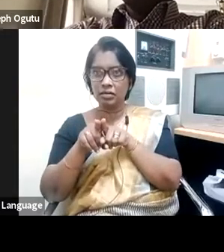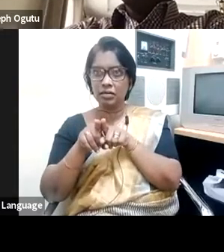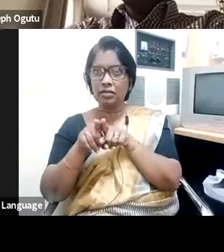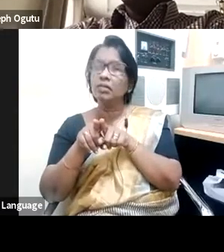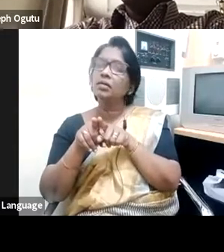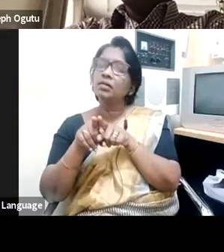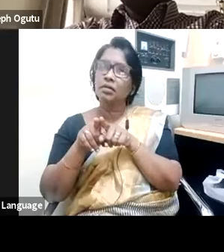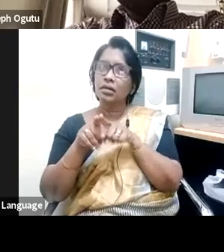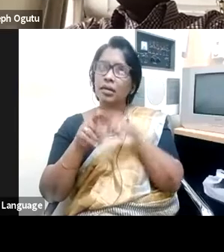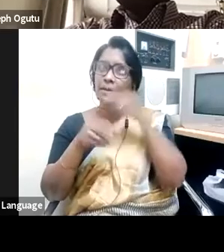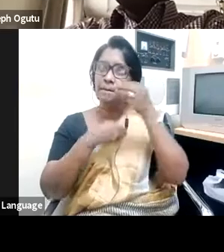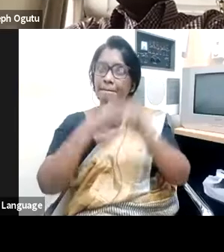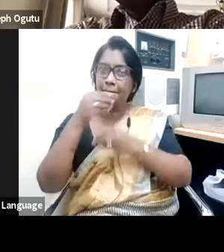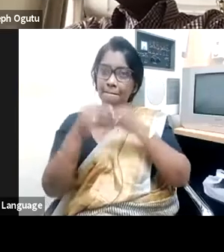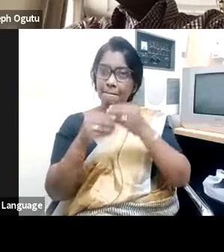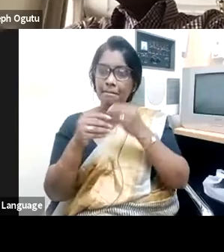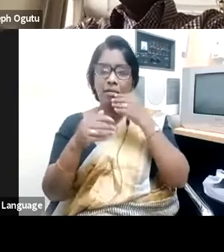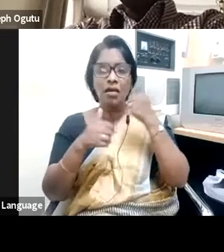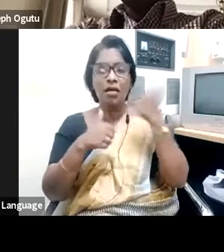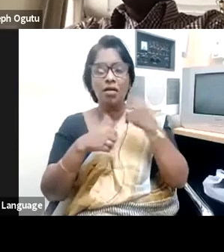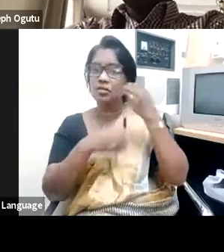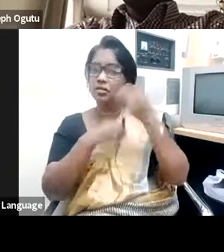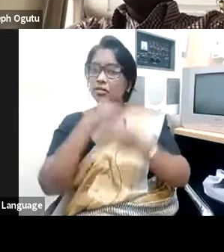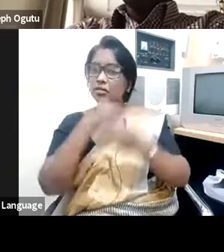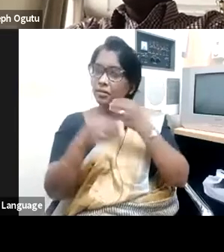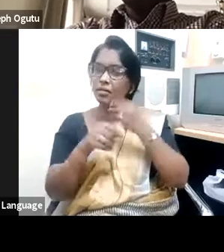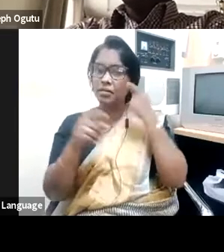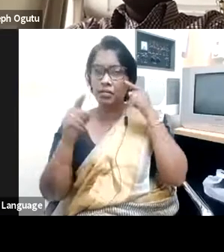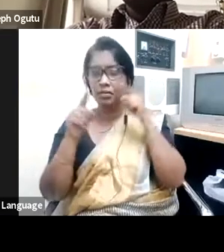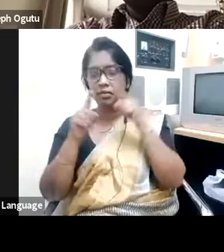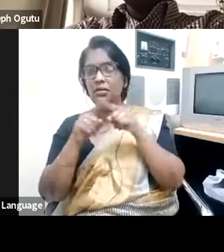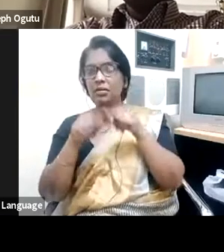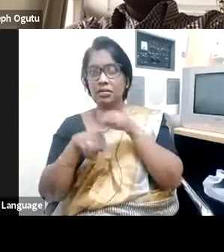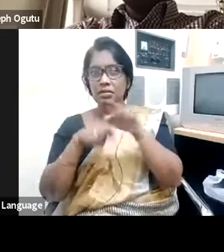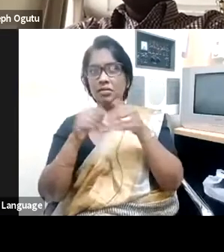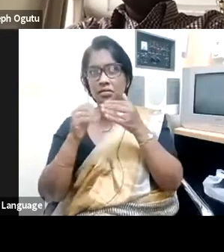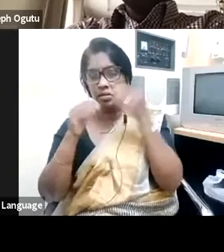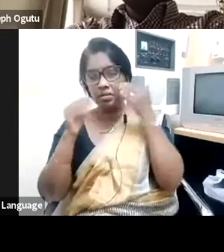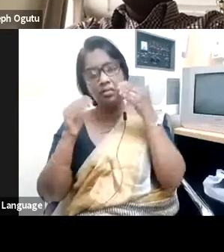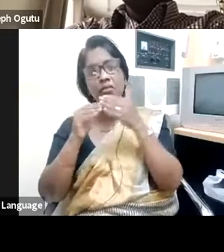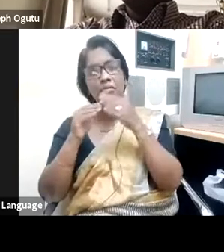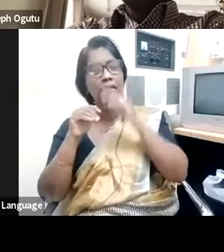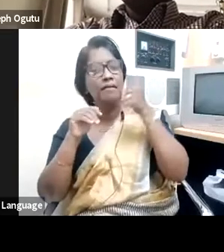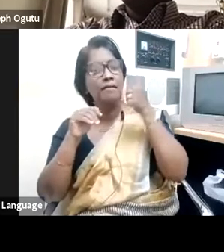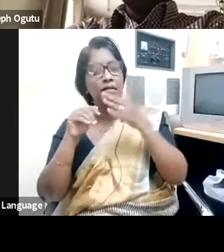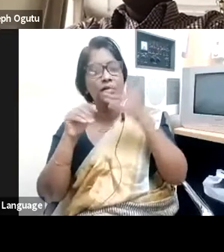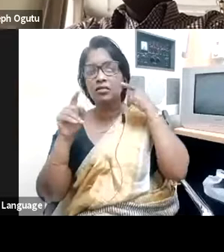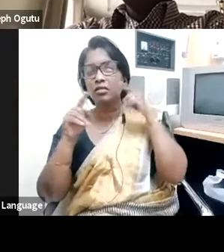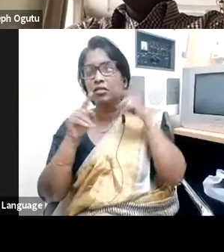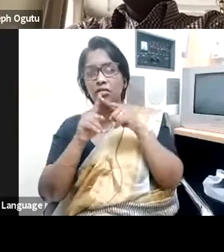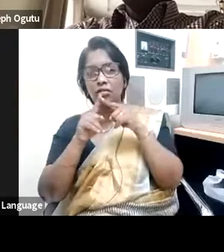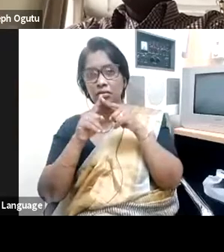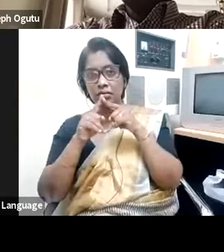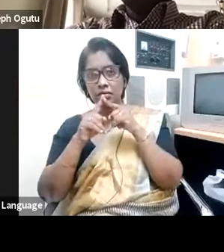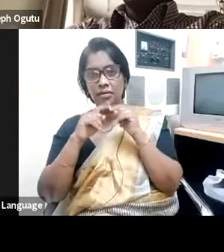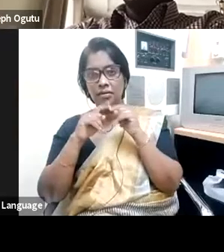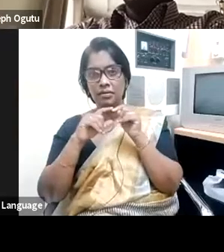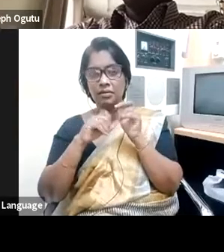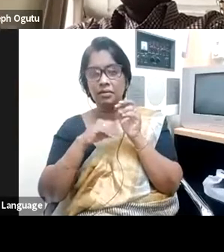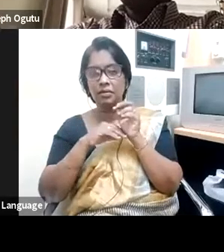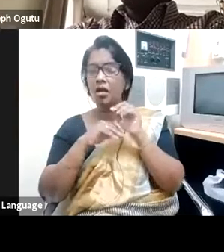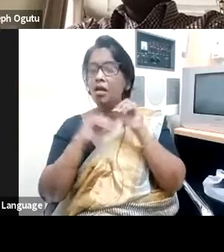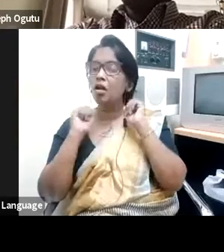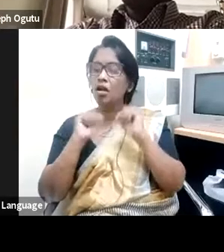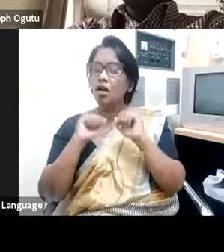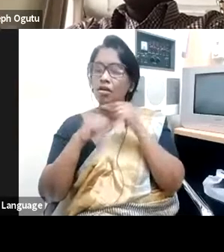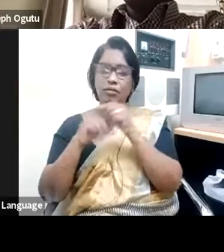more focus on impact on society, and very importantly, how it helps accelerate the achievement of SDGs.